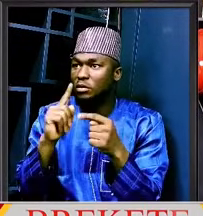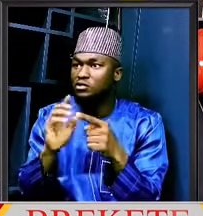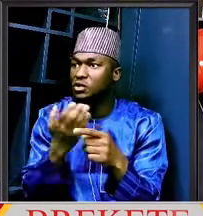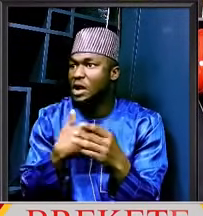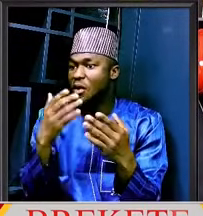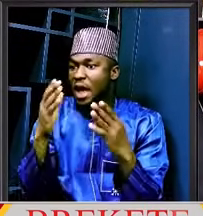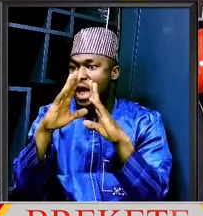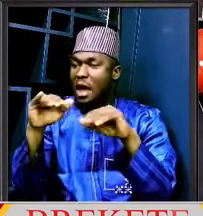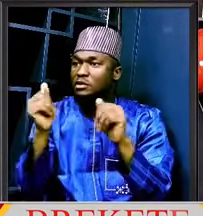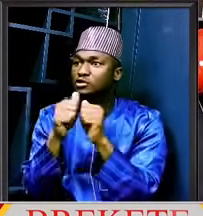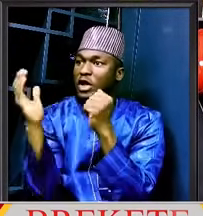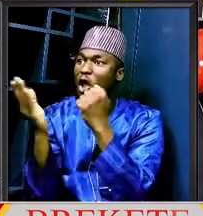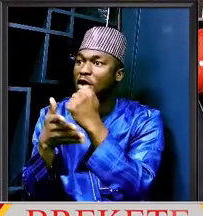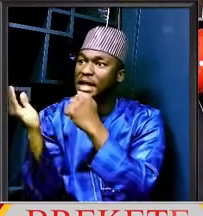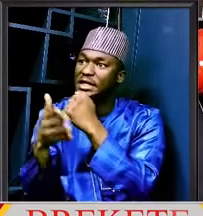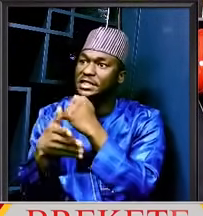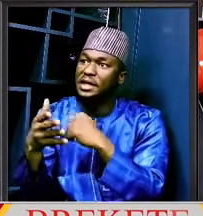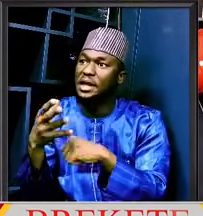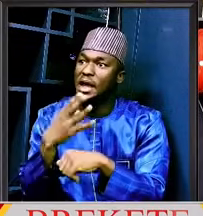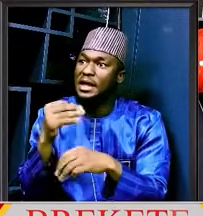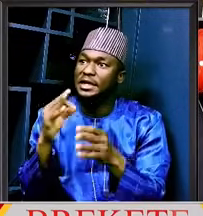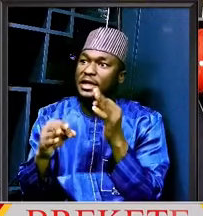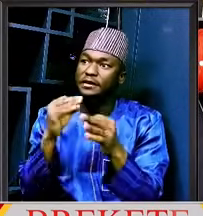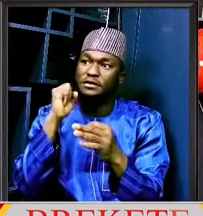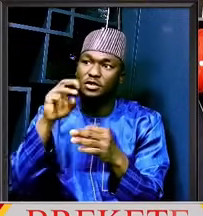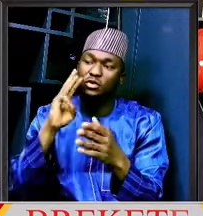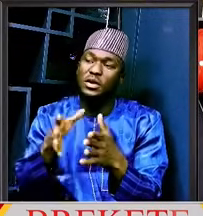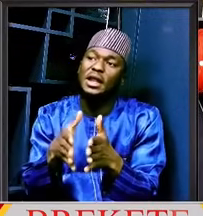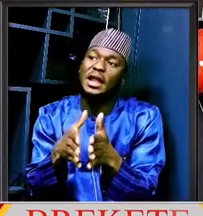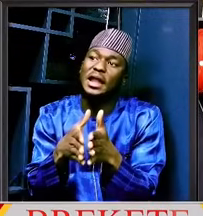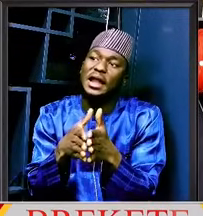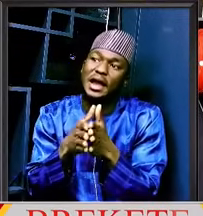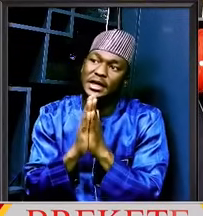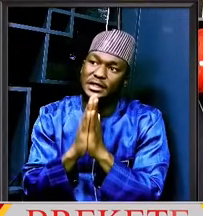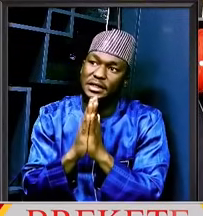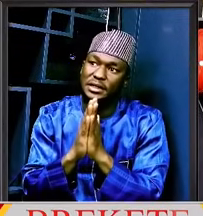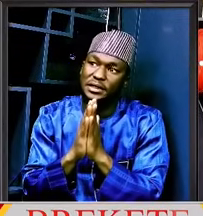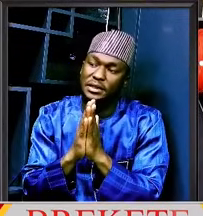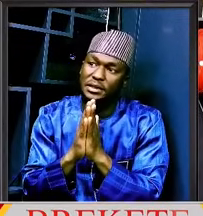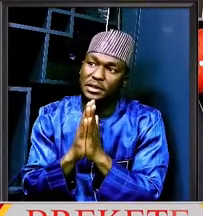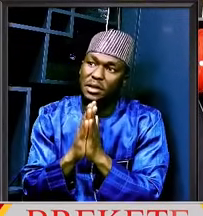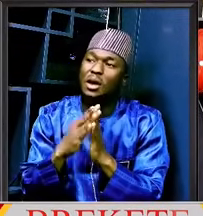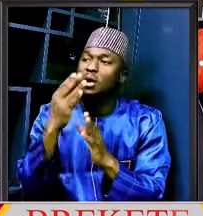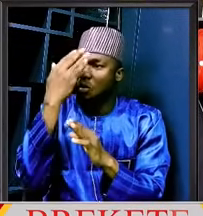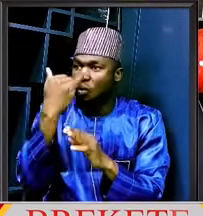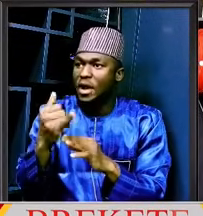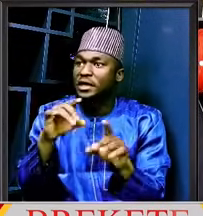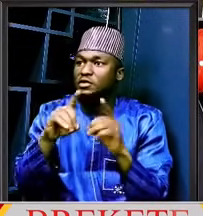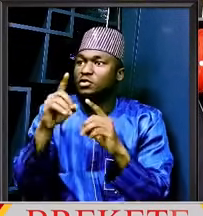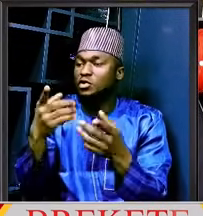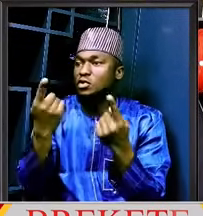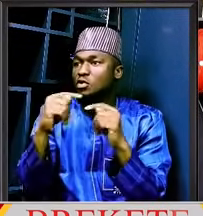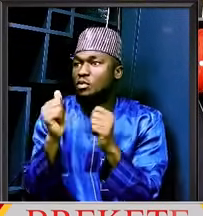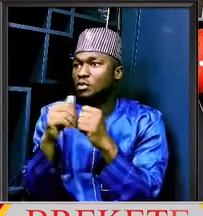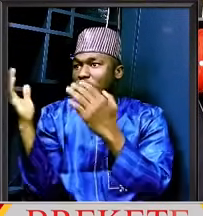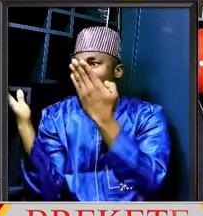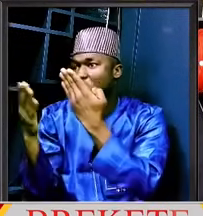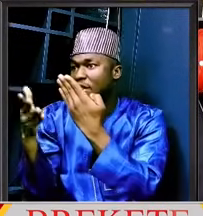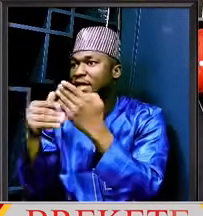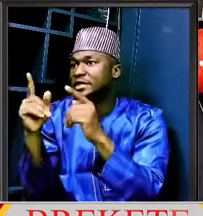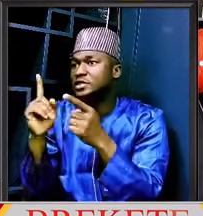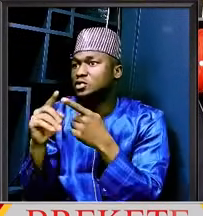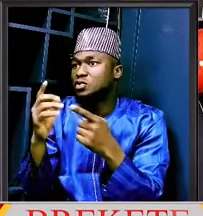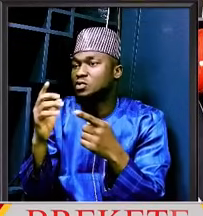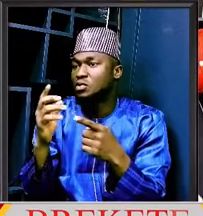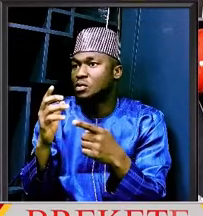cutlass, if she goes to go and ask, if she goes to the person's house to ask, why did you come with a cutlass to my house, the